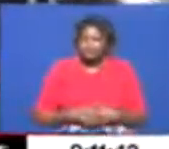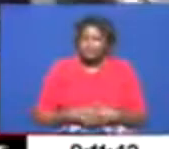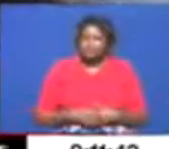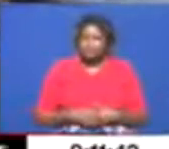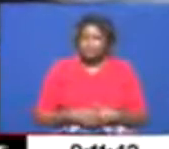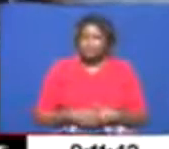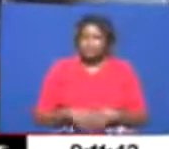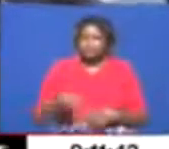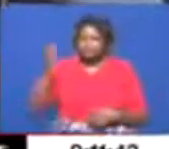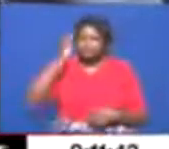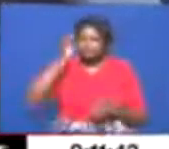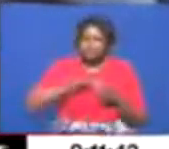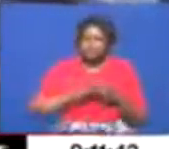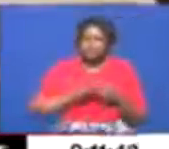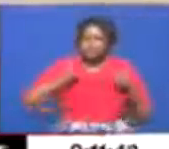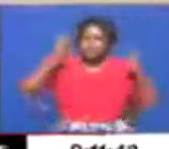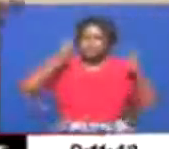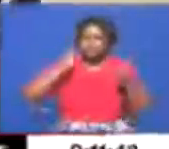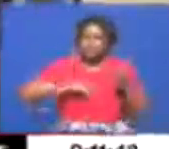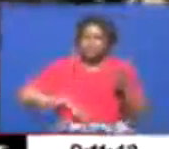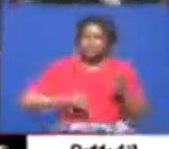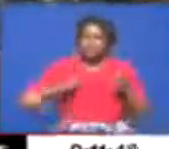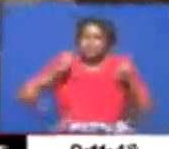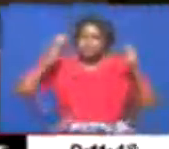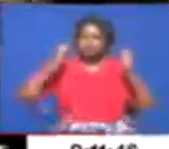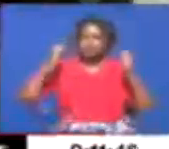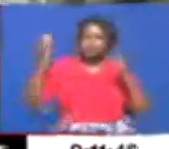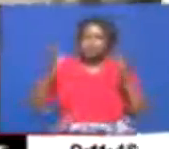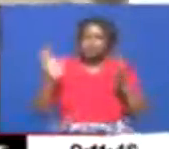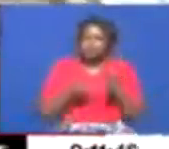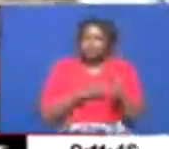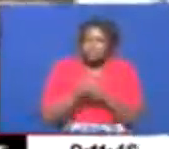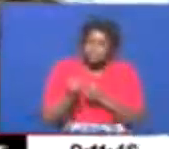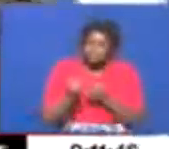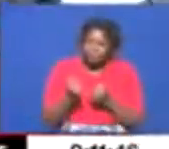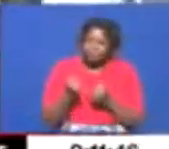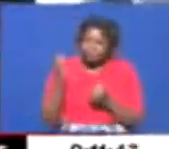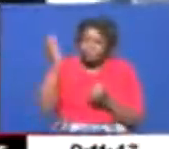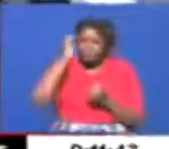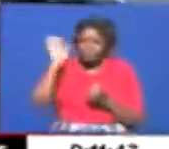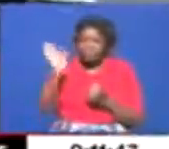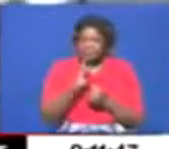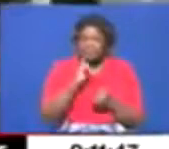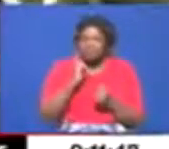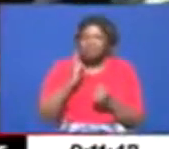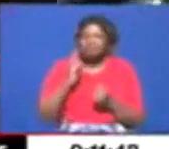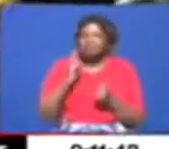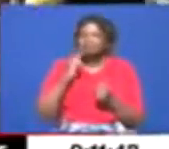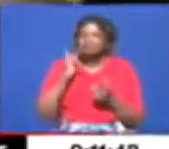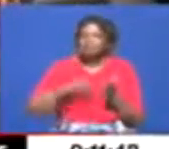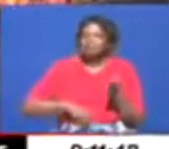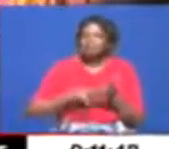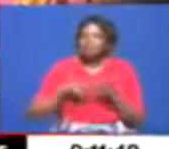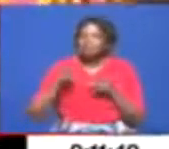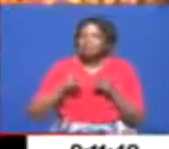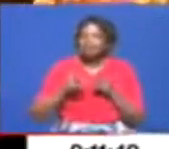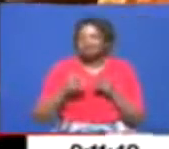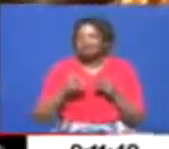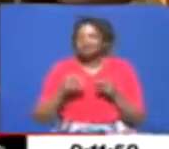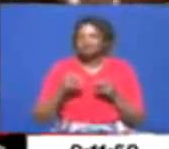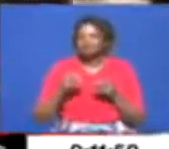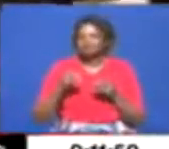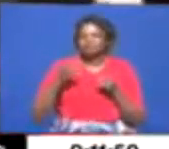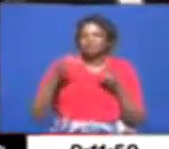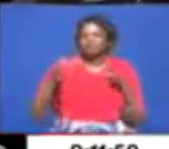demonstration say the strike is causing a major disruption in their studies and are now calling on the management to put the interest of the student